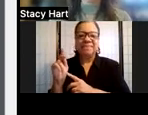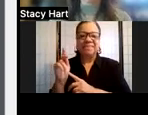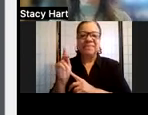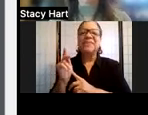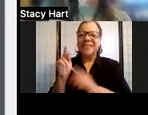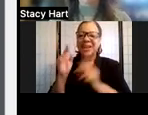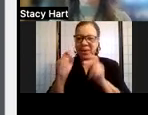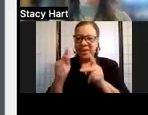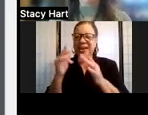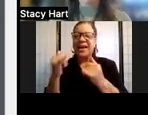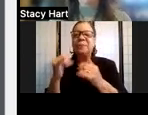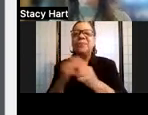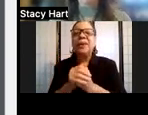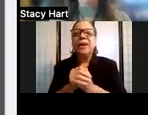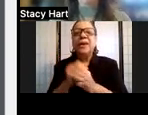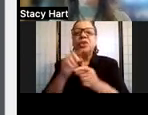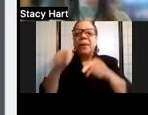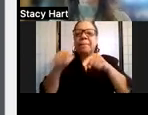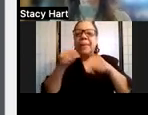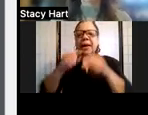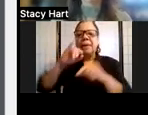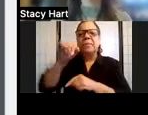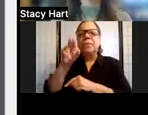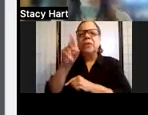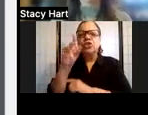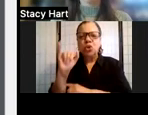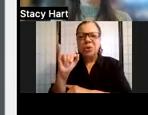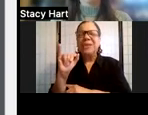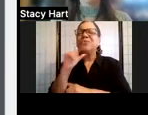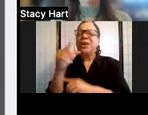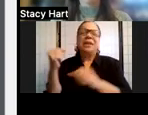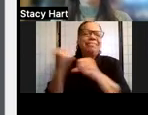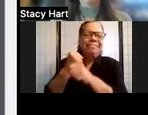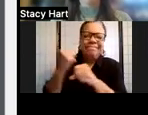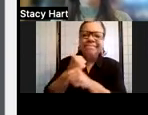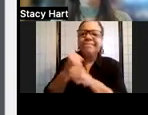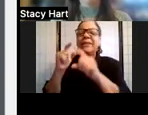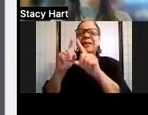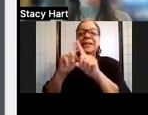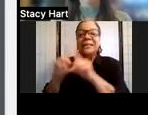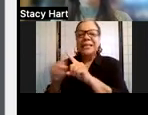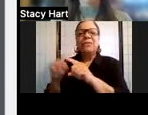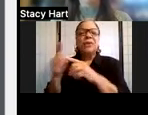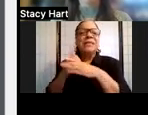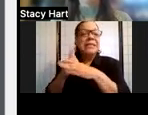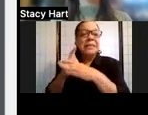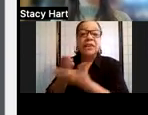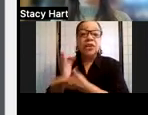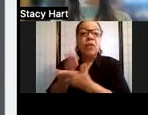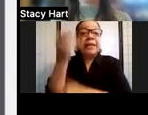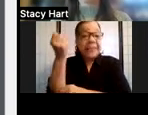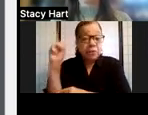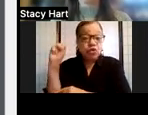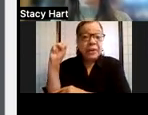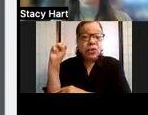Okay. So yeah, Judy. Judy was a warrior at the front of major disability rights demonstrations.